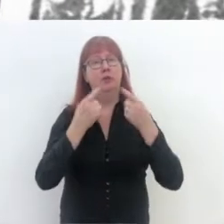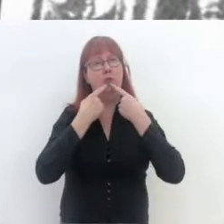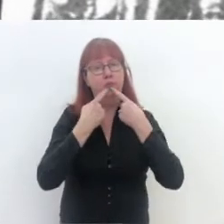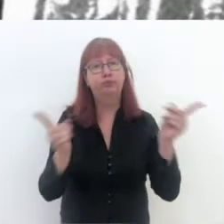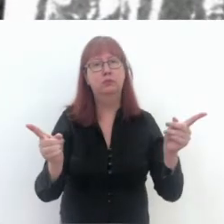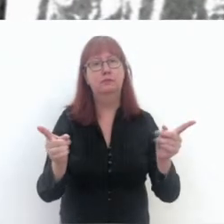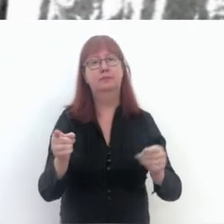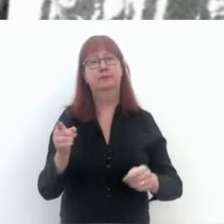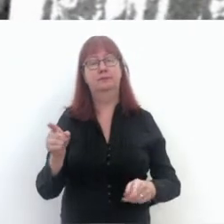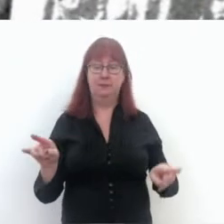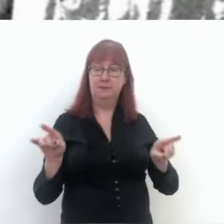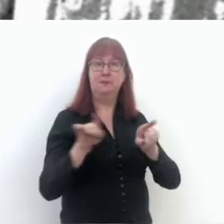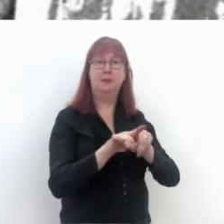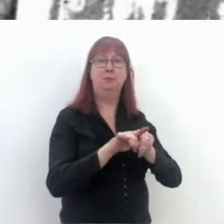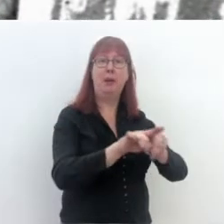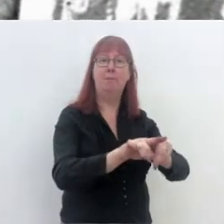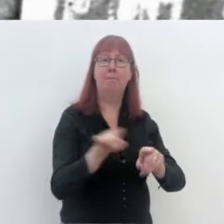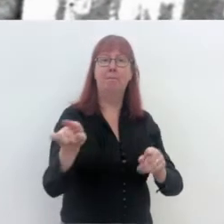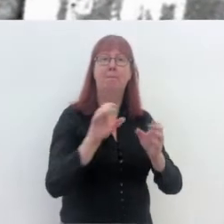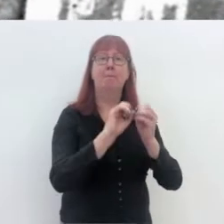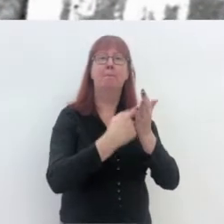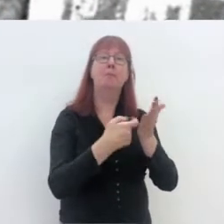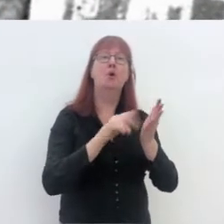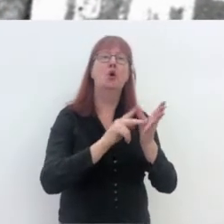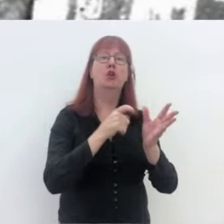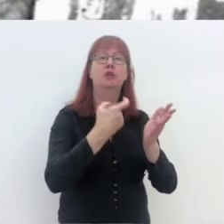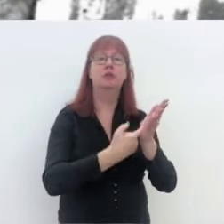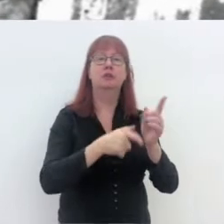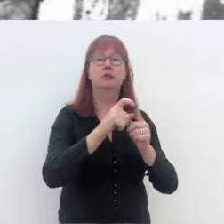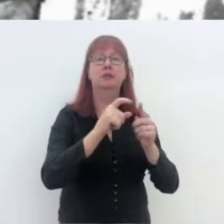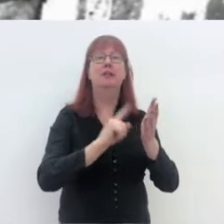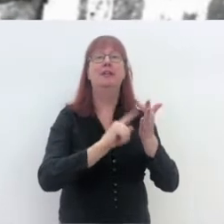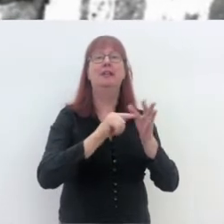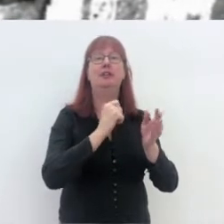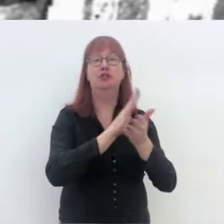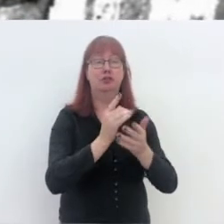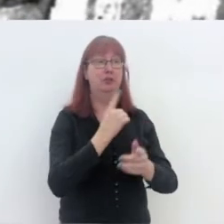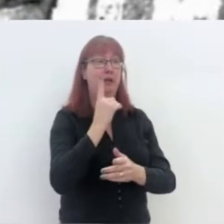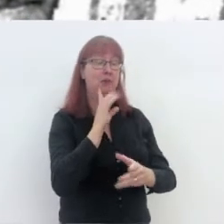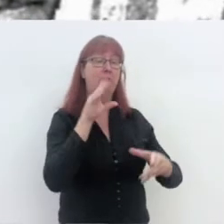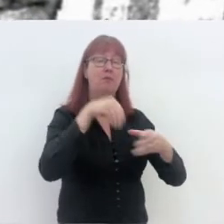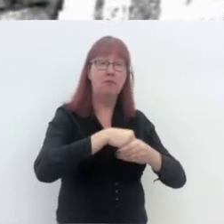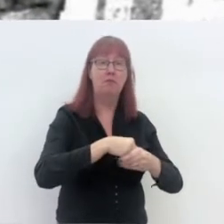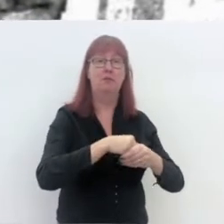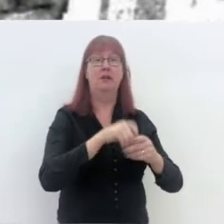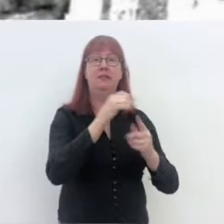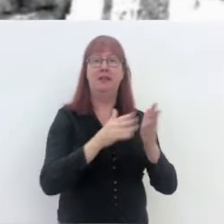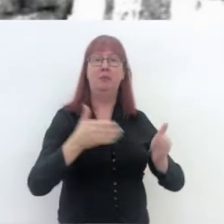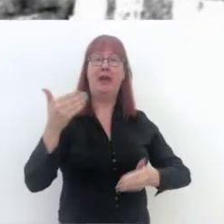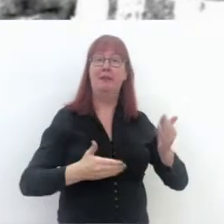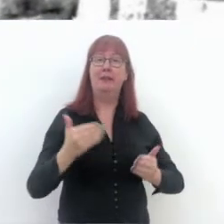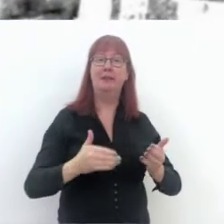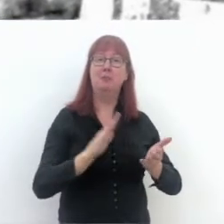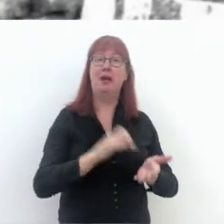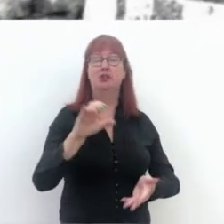during which Bernard Leach, a member of Manchester disabled athletes, announced that he was withdrawing as a